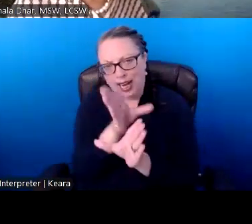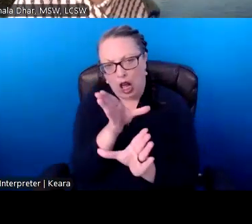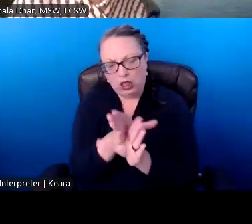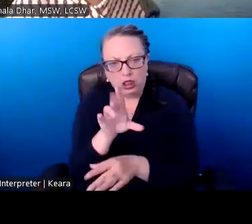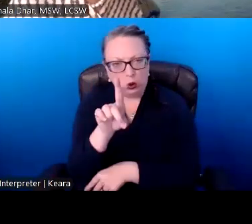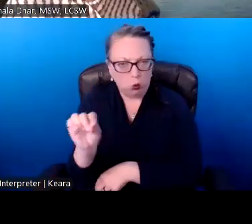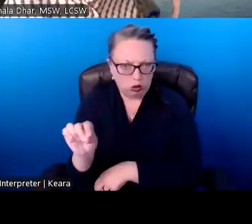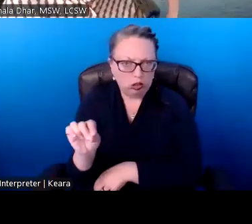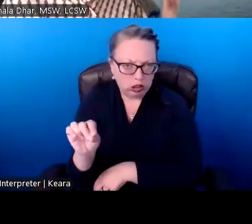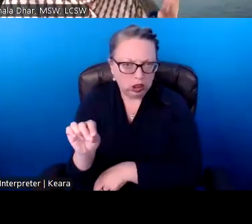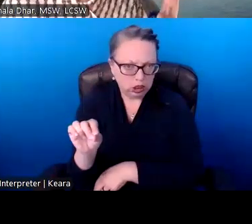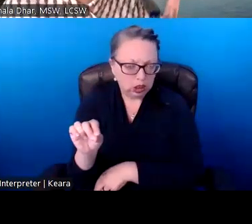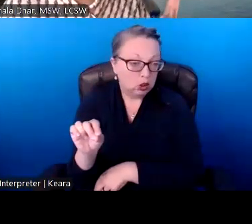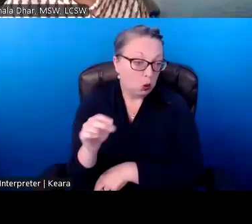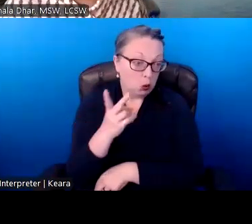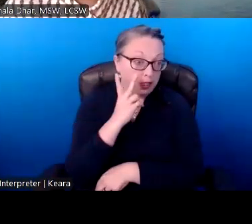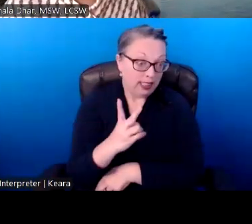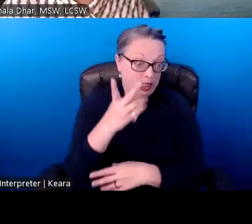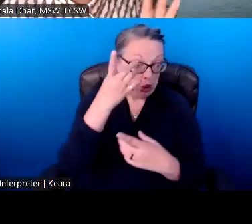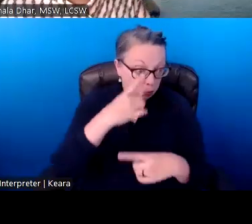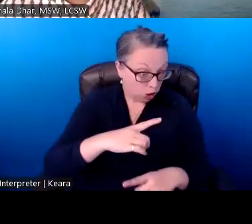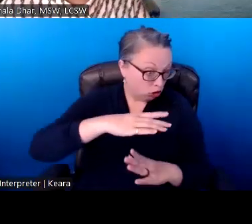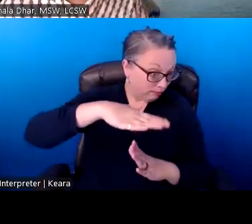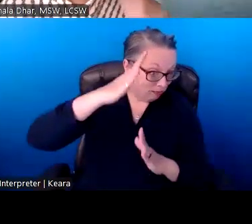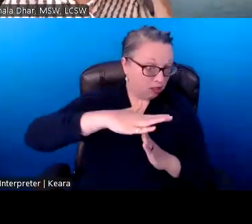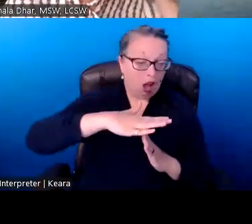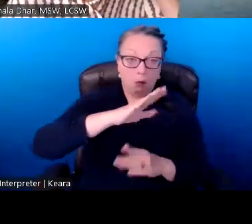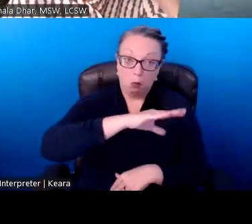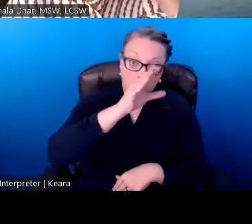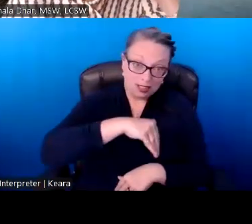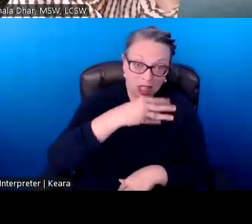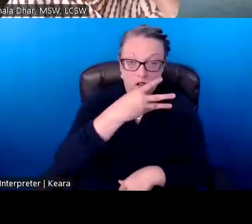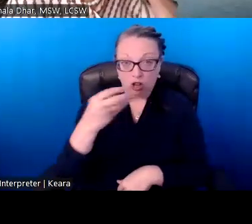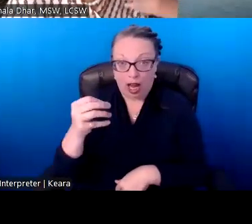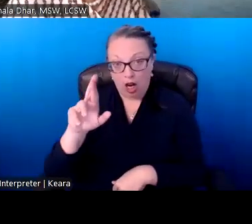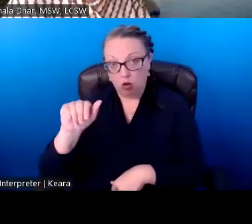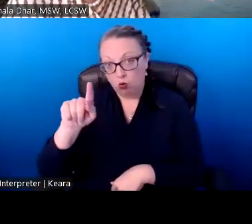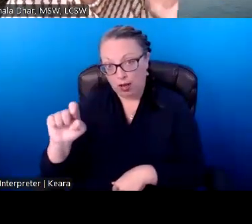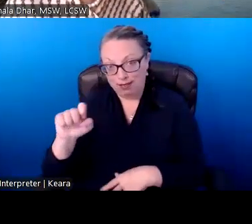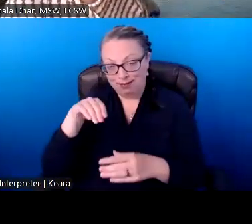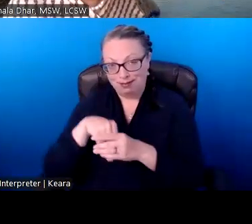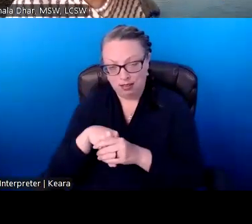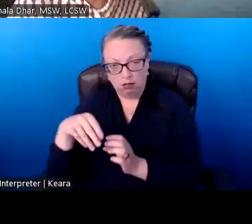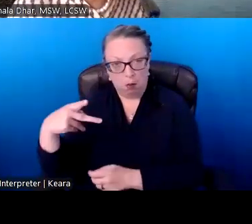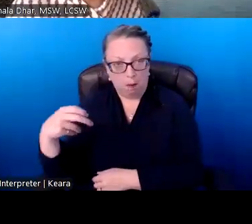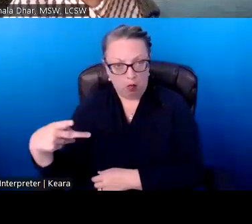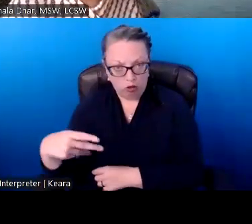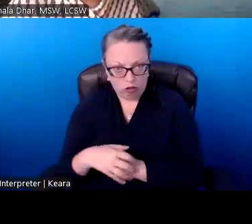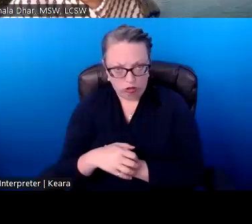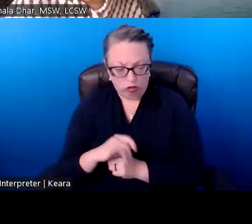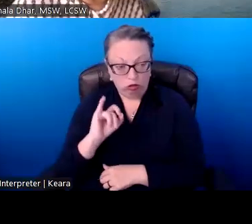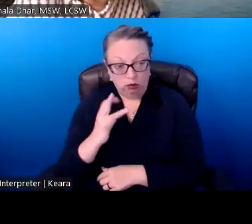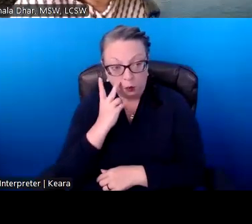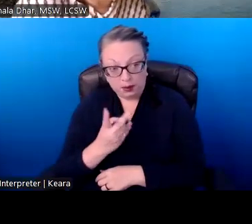is way up there when you look at both percentage and you look at the rate in the population. If you look at